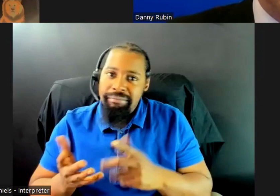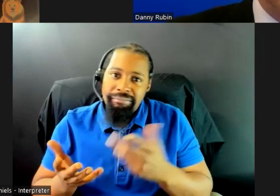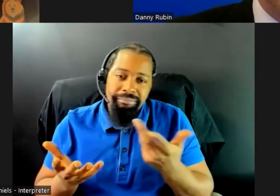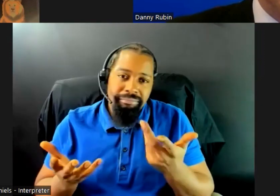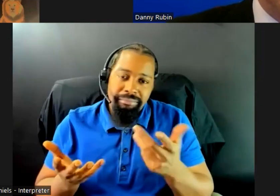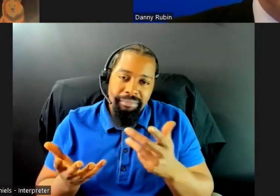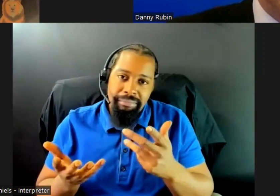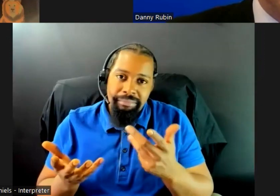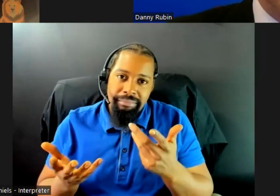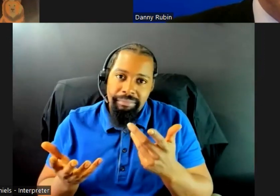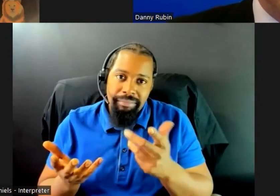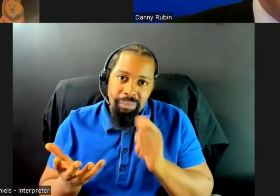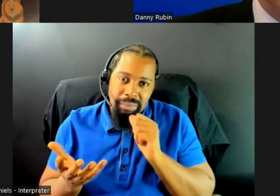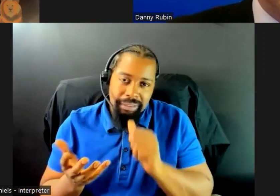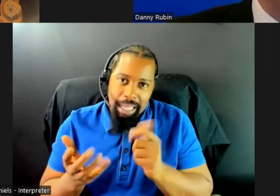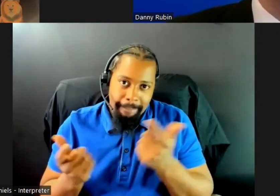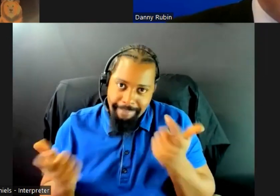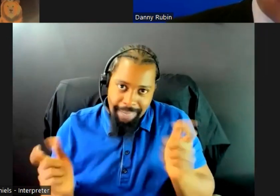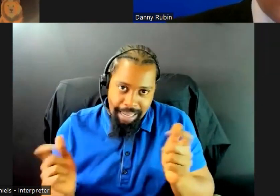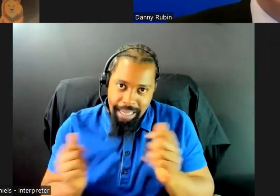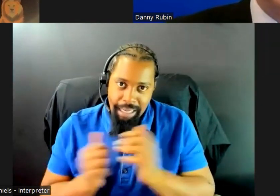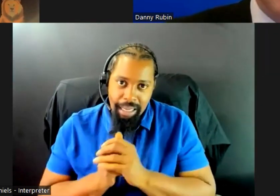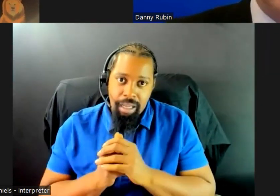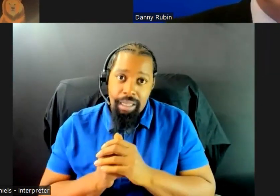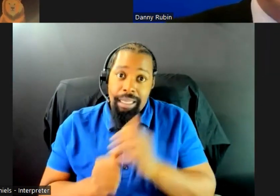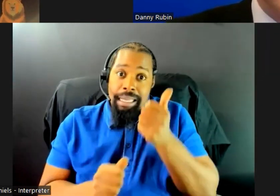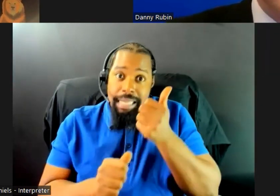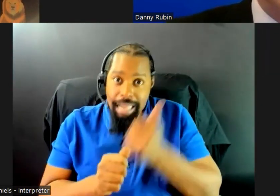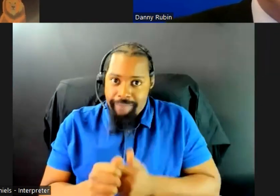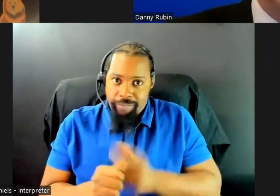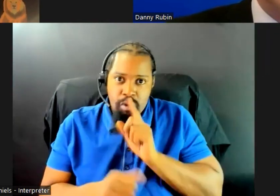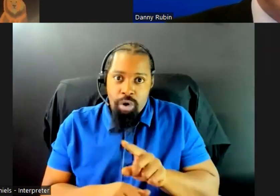a very big thing. Of course.